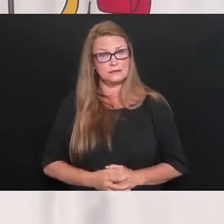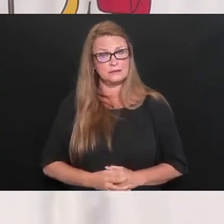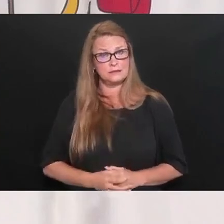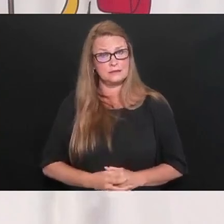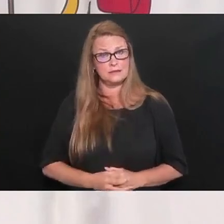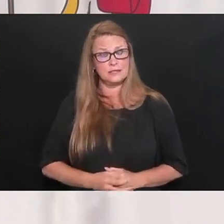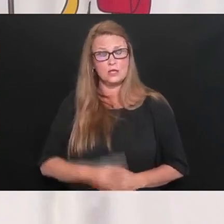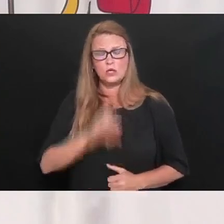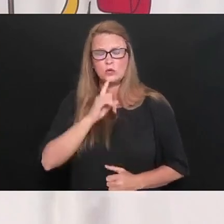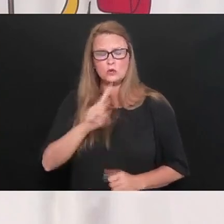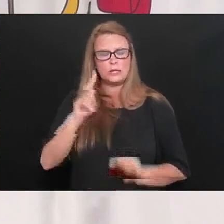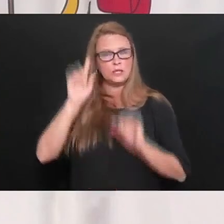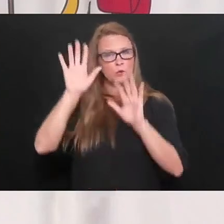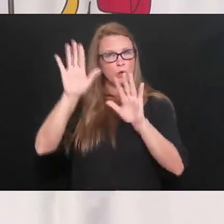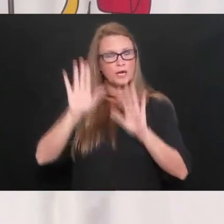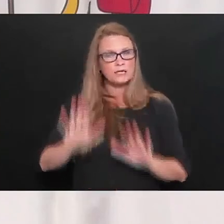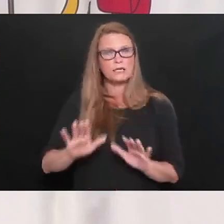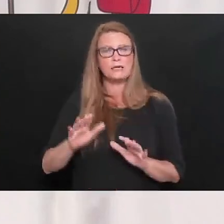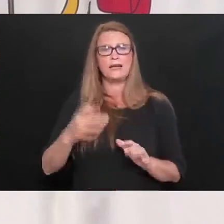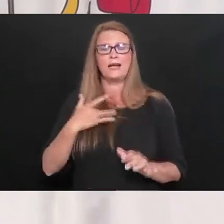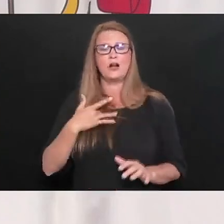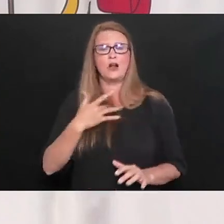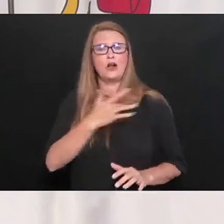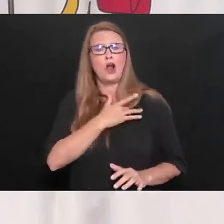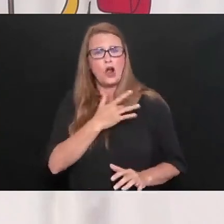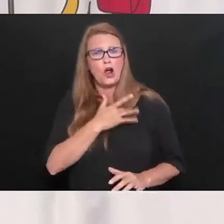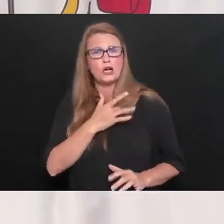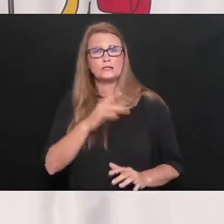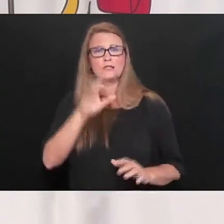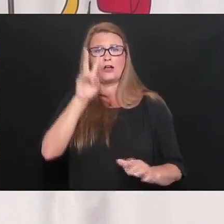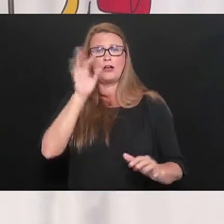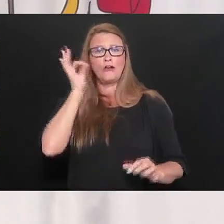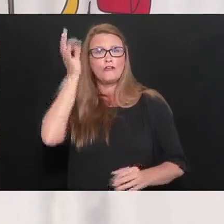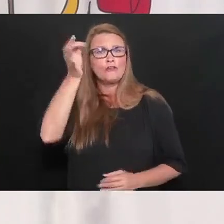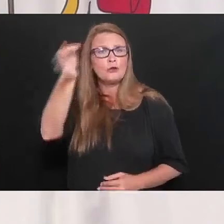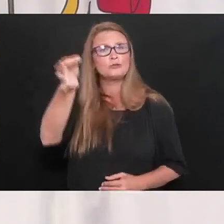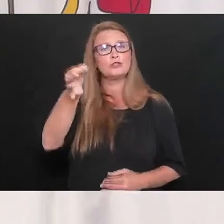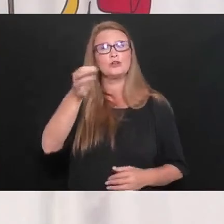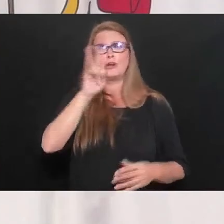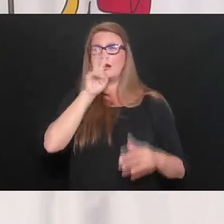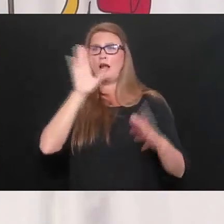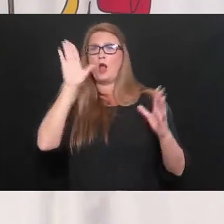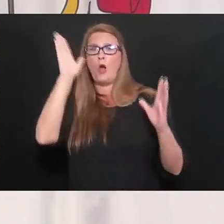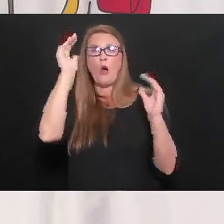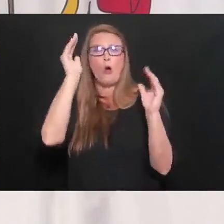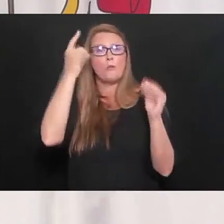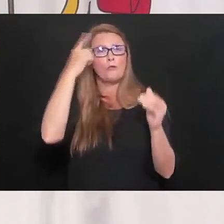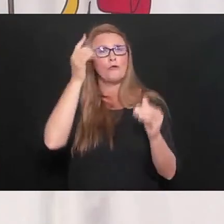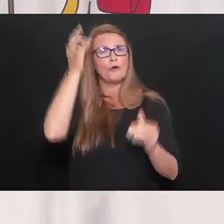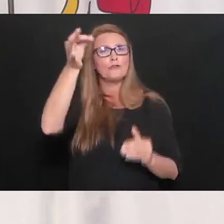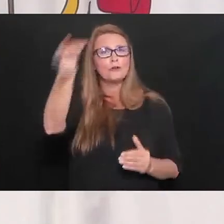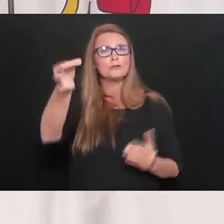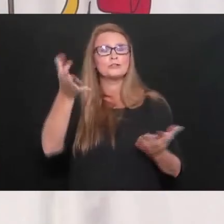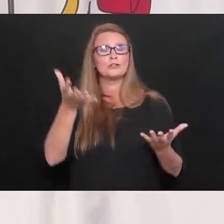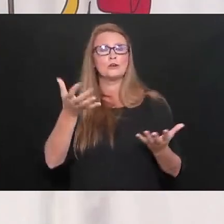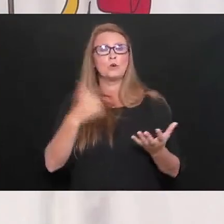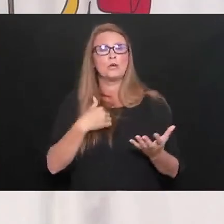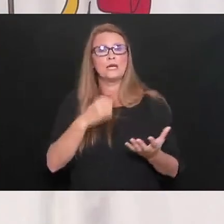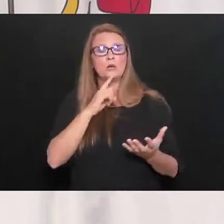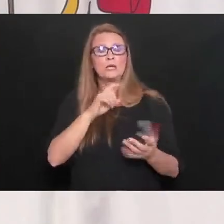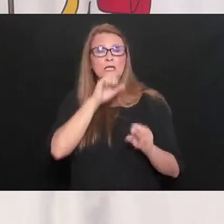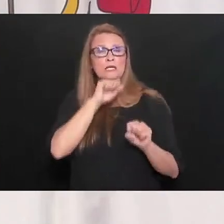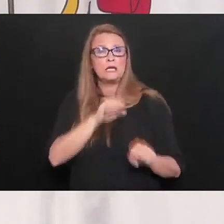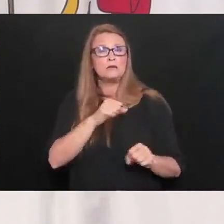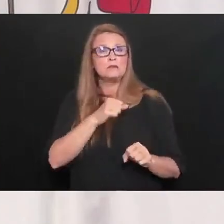so wonderful, and they mean so much to our hope, to our future in every way. We've got to get our